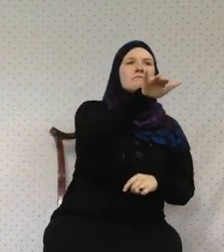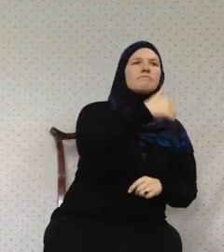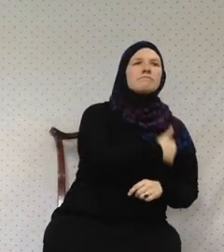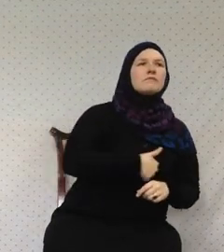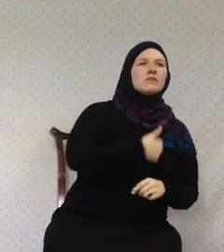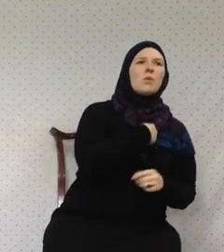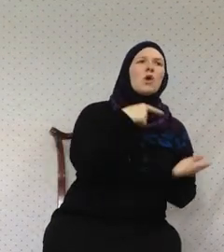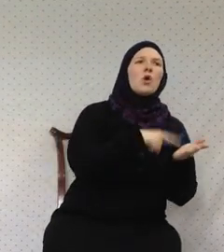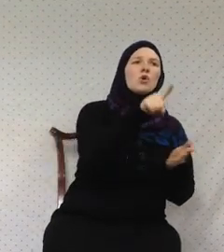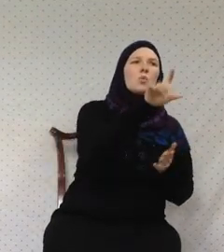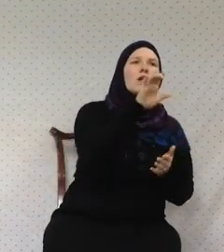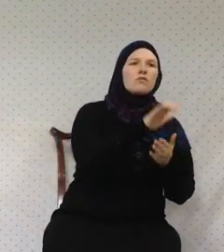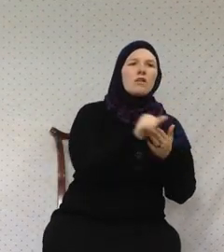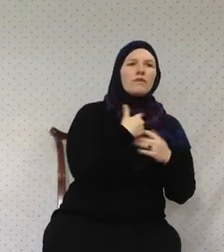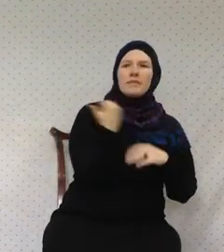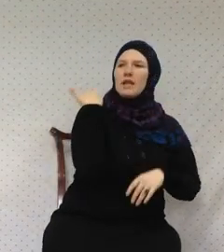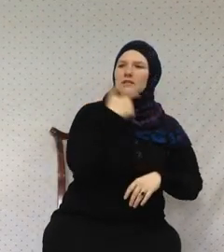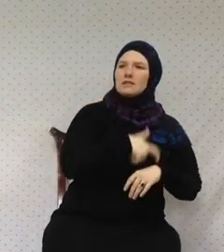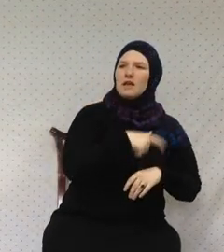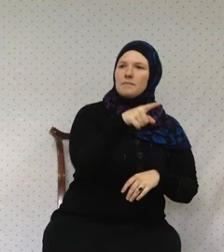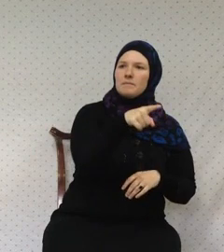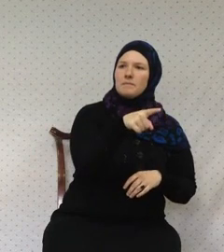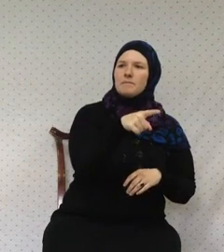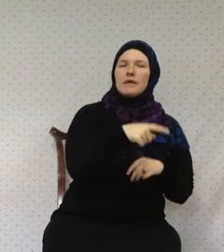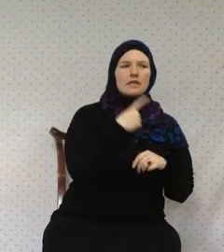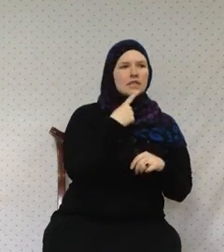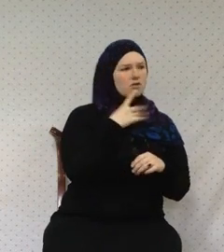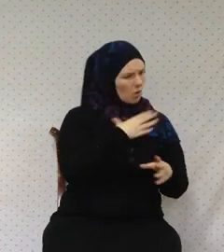He says, "No, you don't owe me anything. I took my check full."